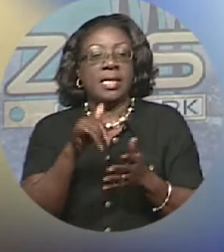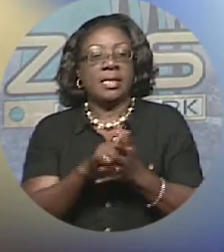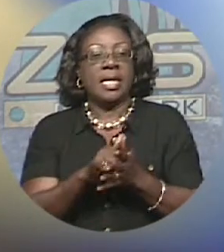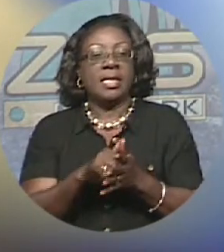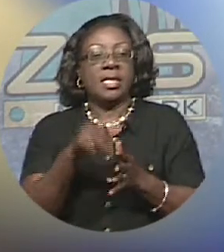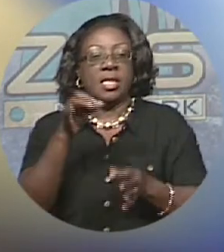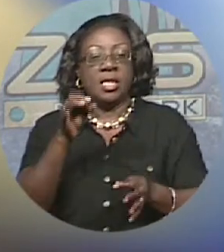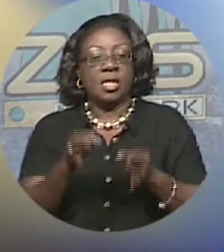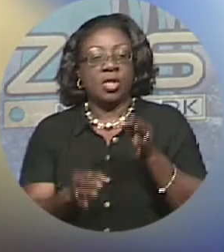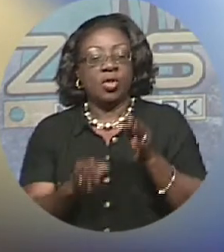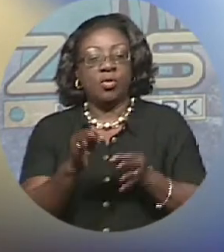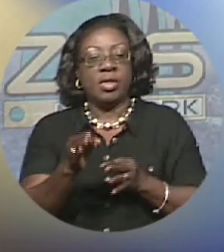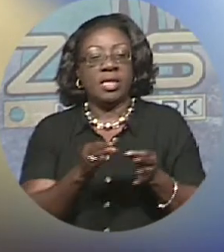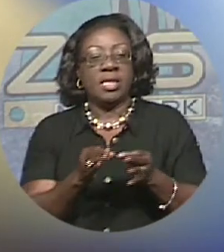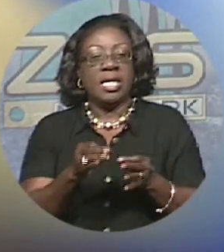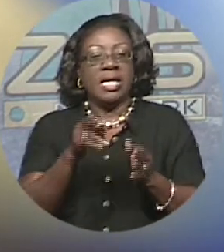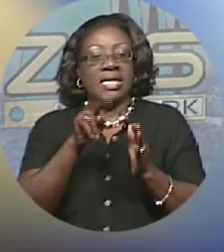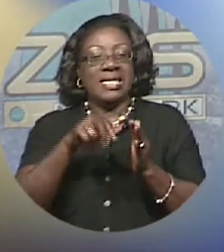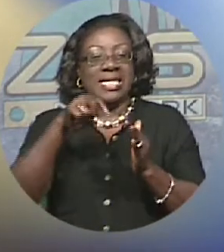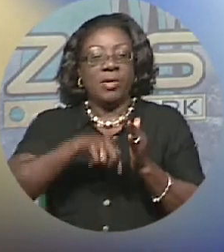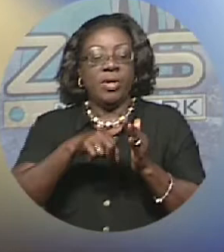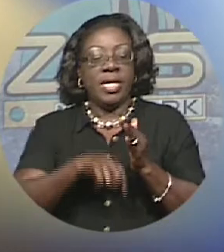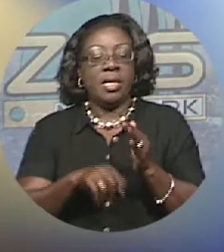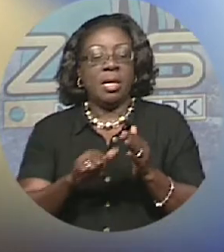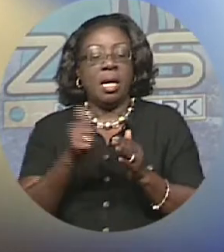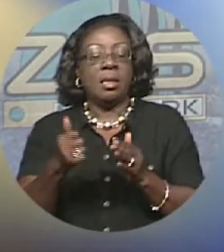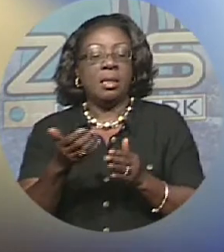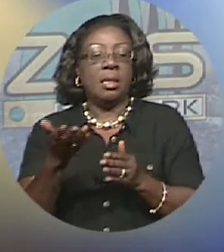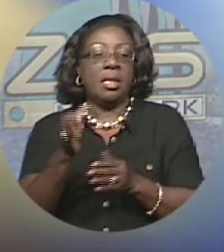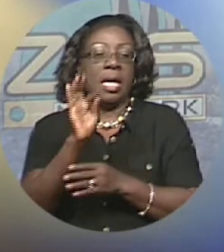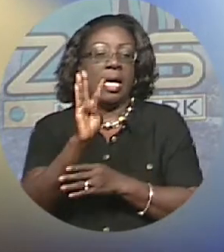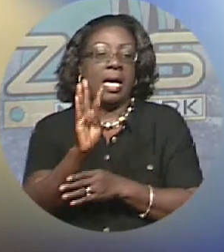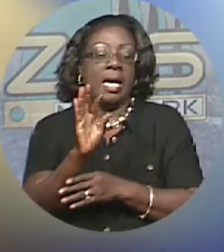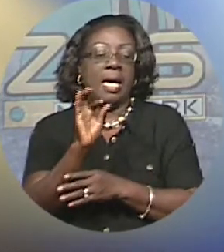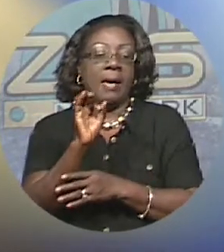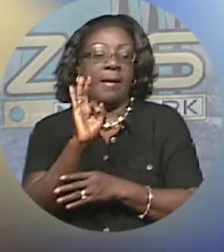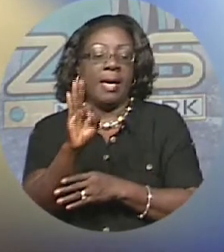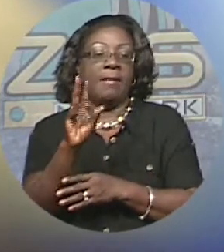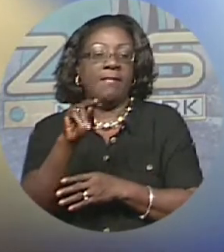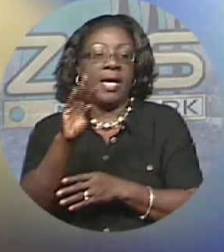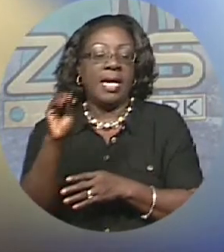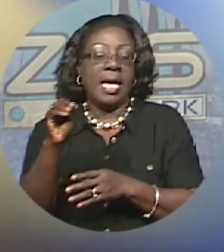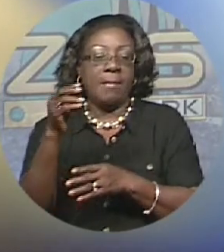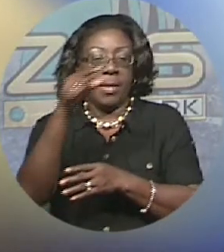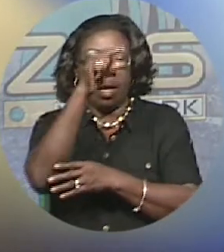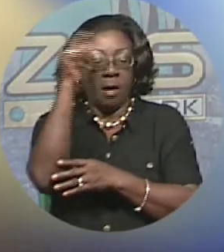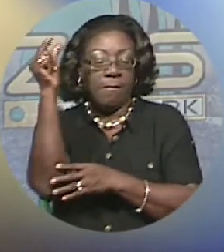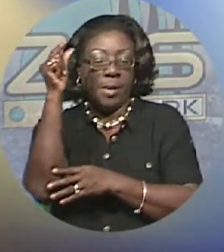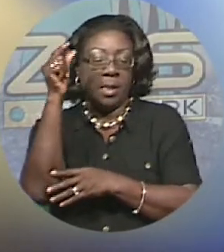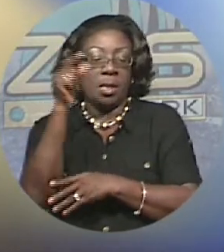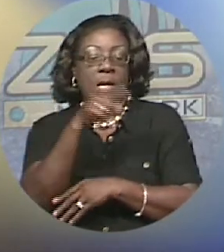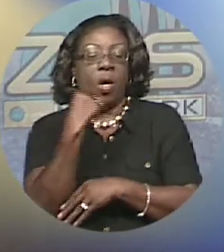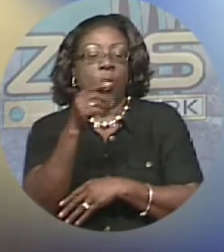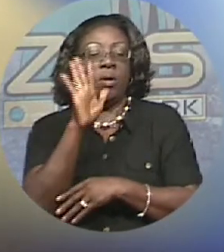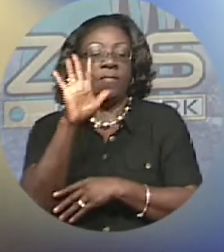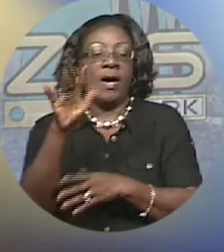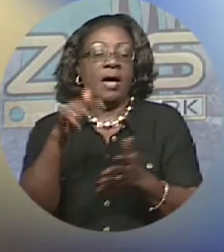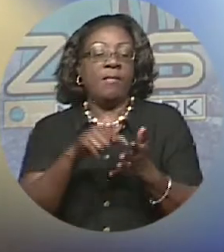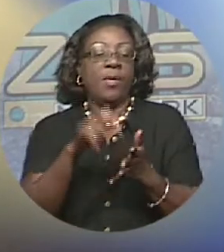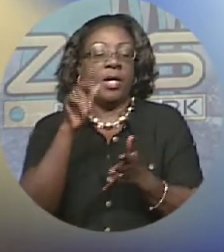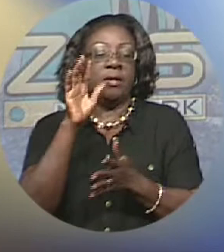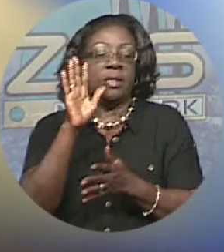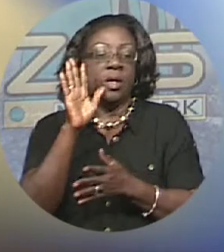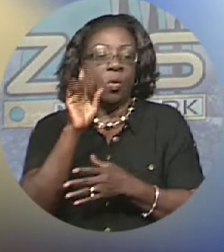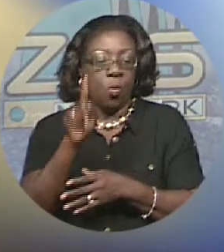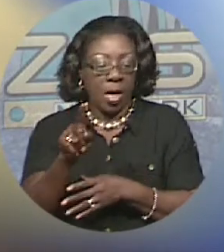judiciary deteriorated under the former administration, noting that, according to an Inter-American Development Bank report, only 5.1% of